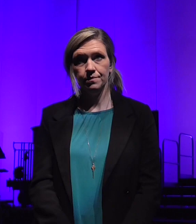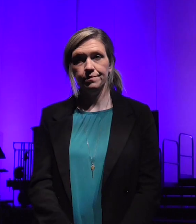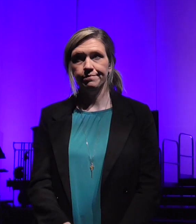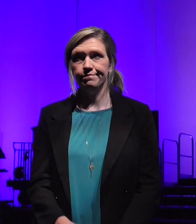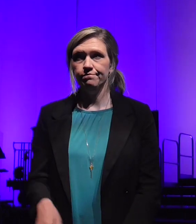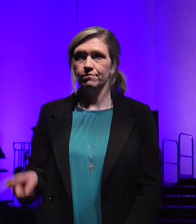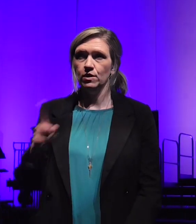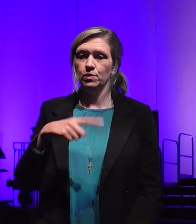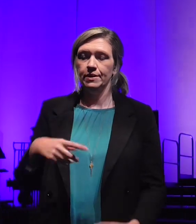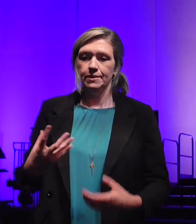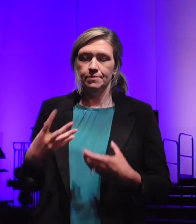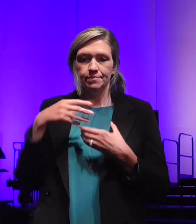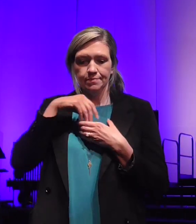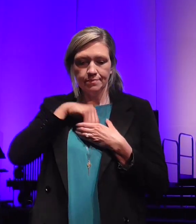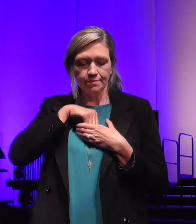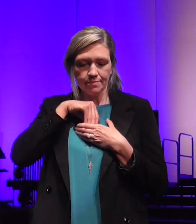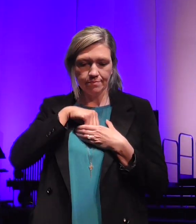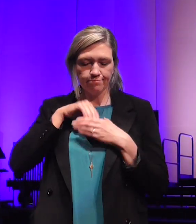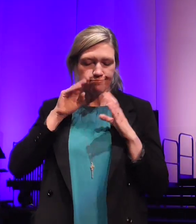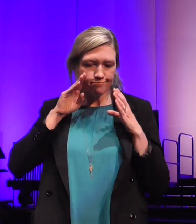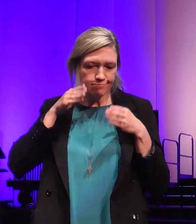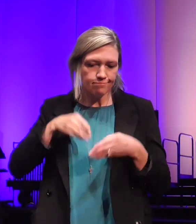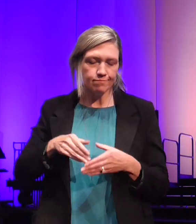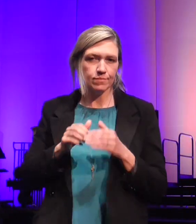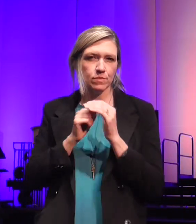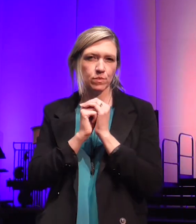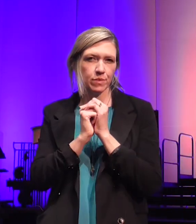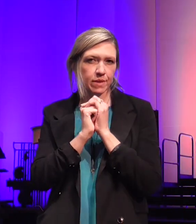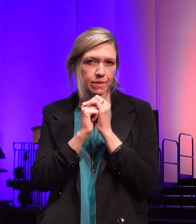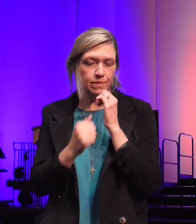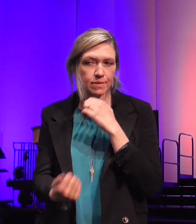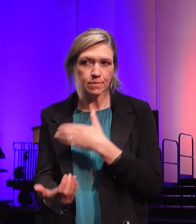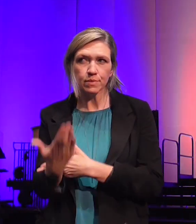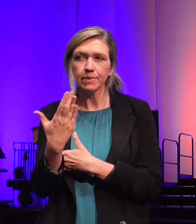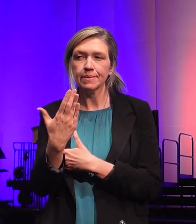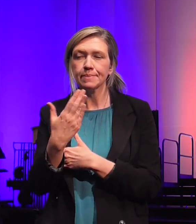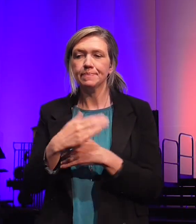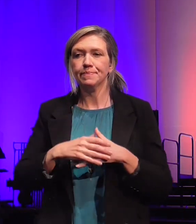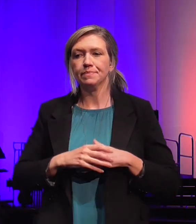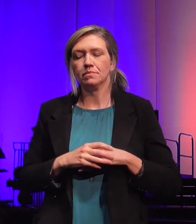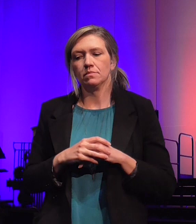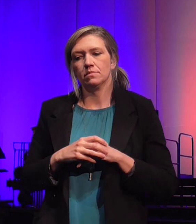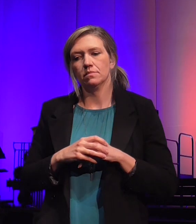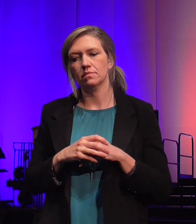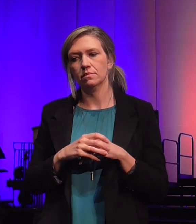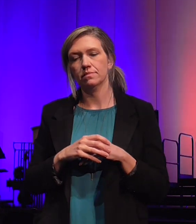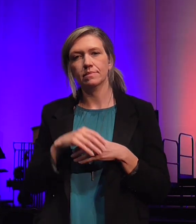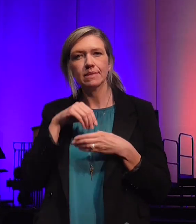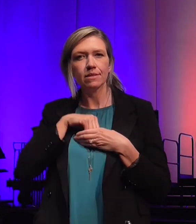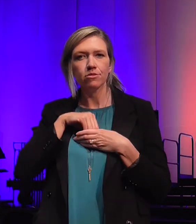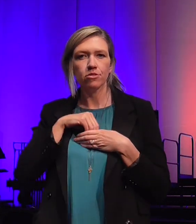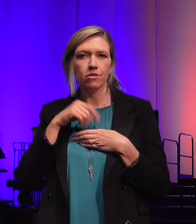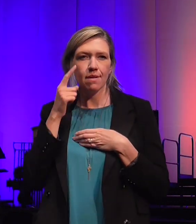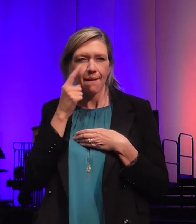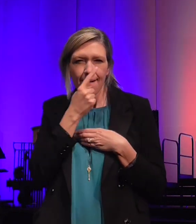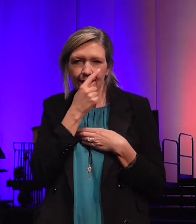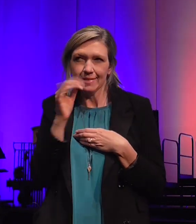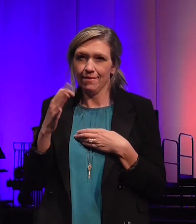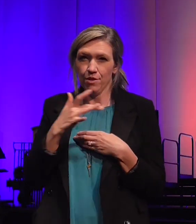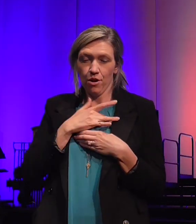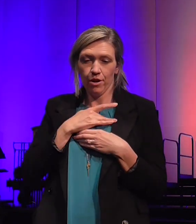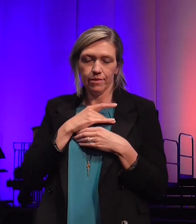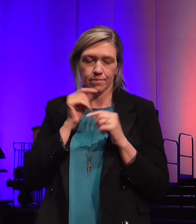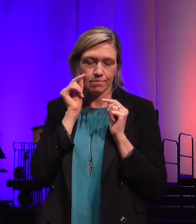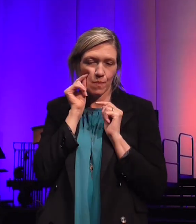As we move within in prayer this morning, we open the inner eyes of our